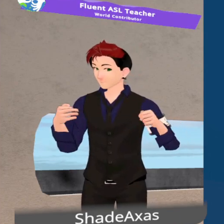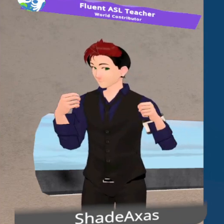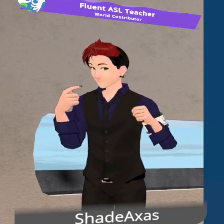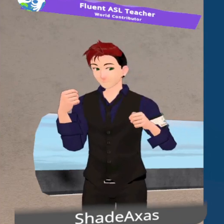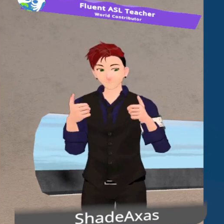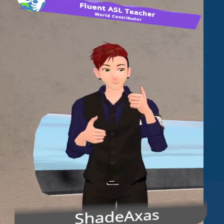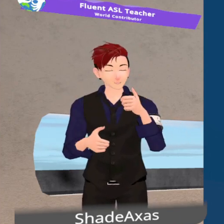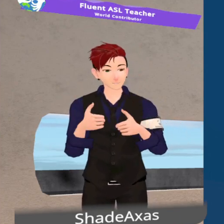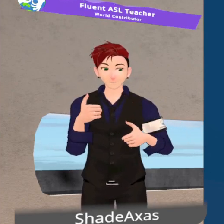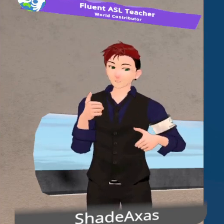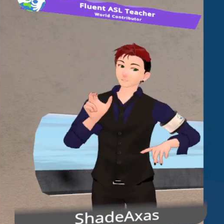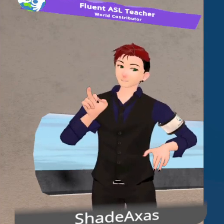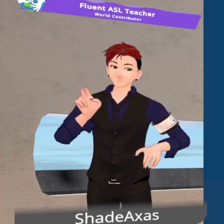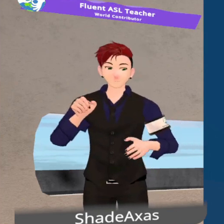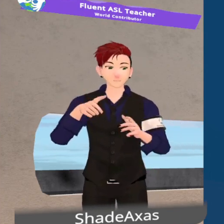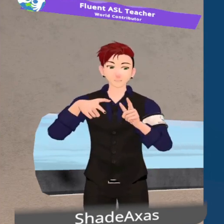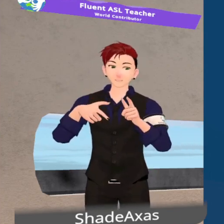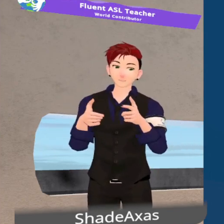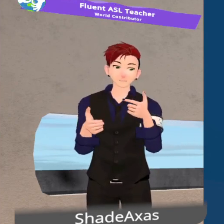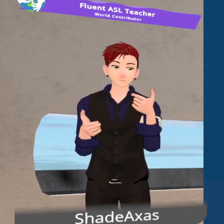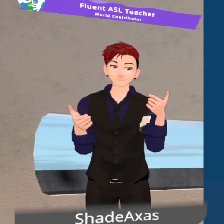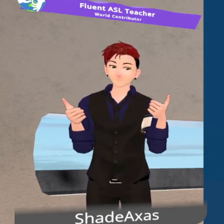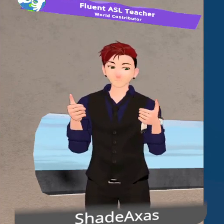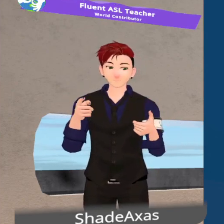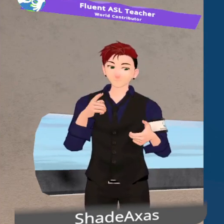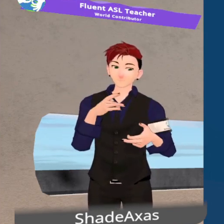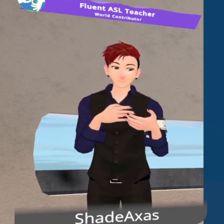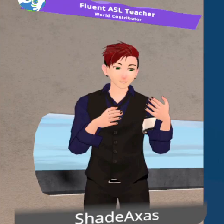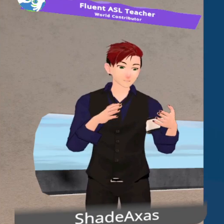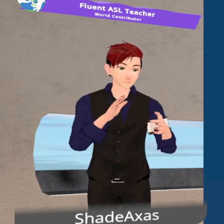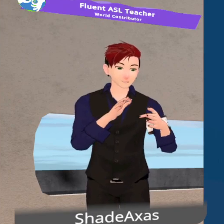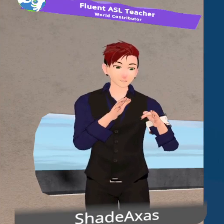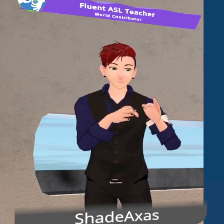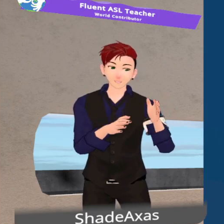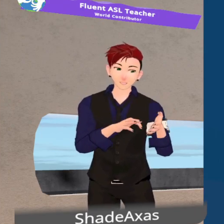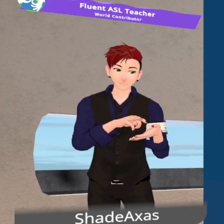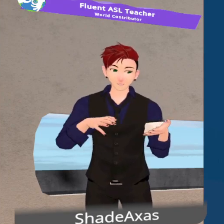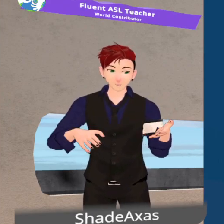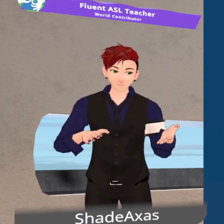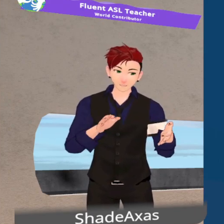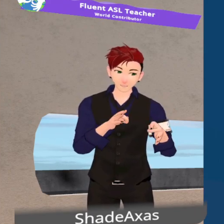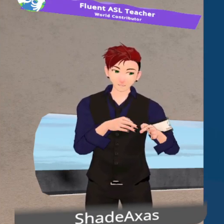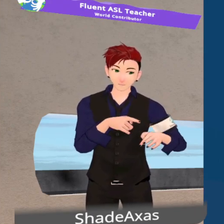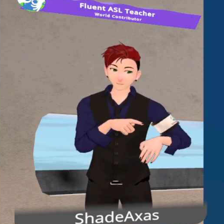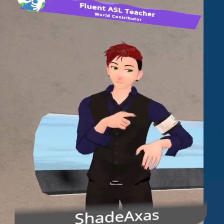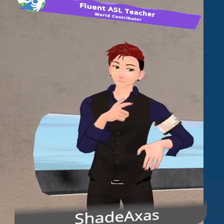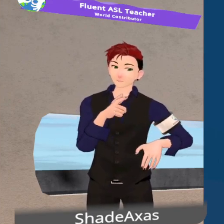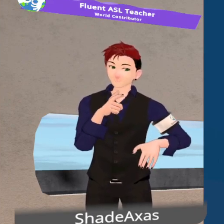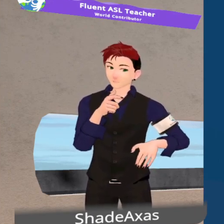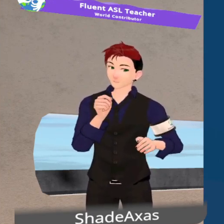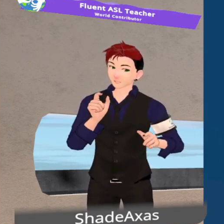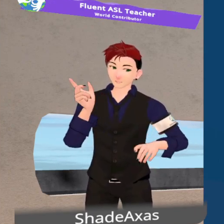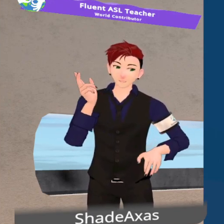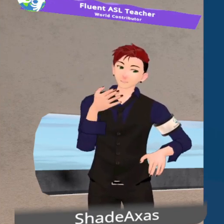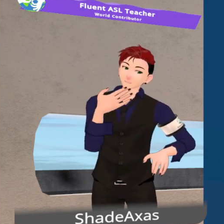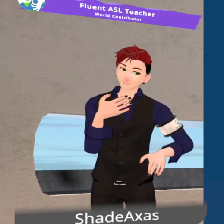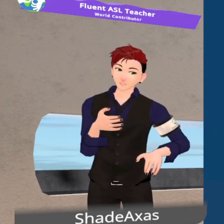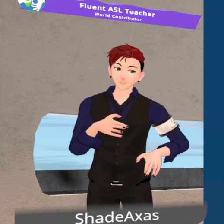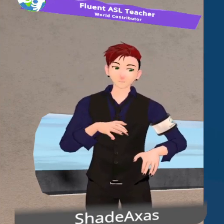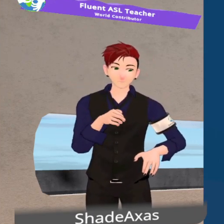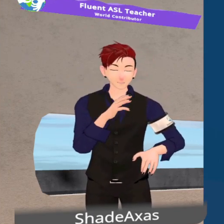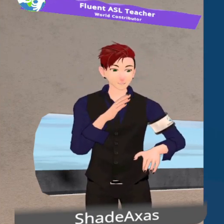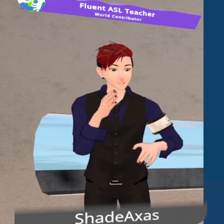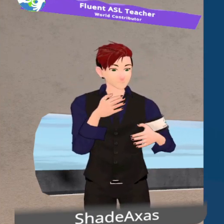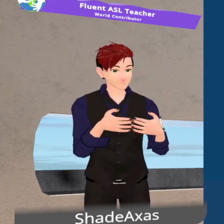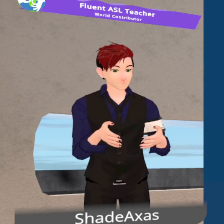language, because most, even some of the students that I've interpreted for who can hear very